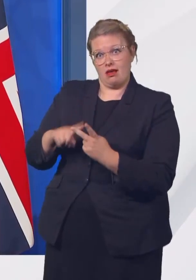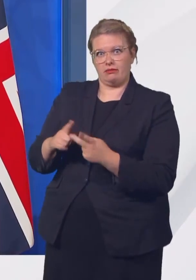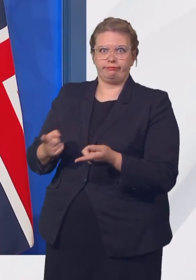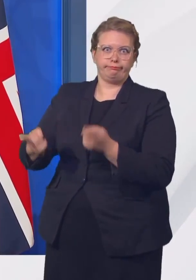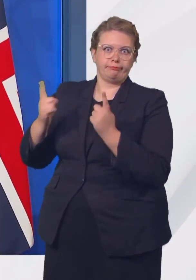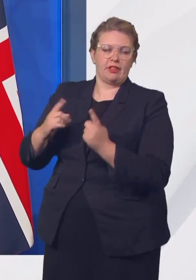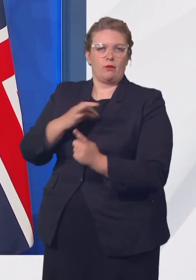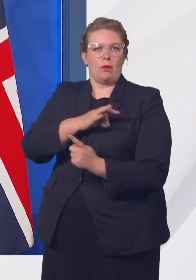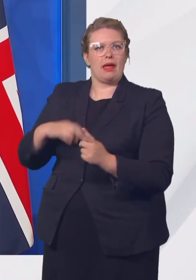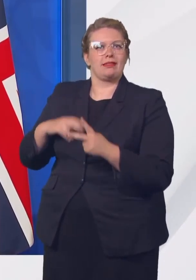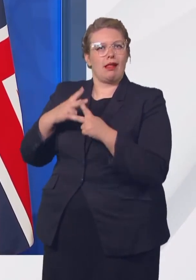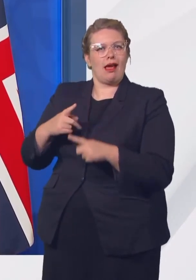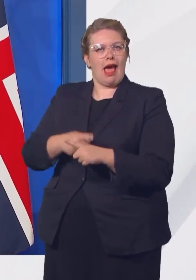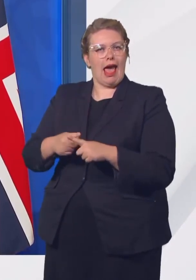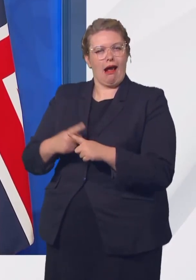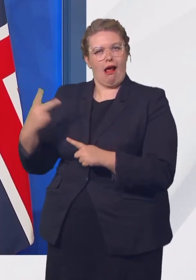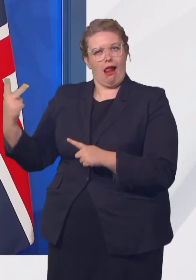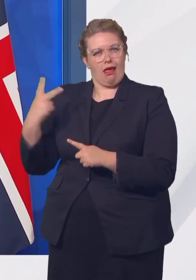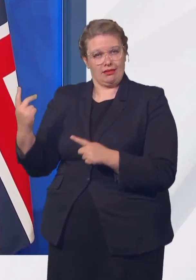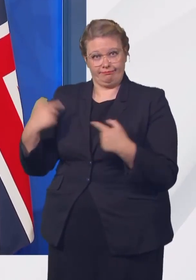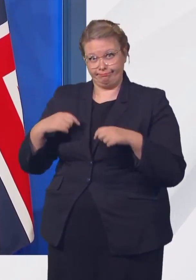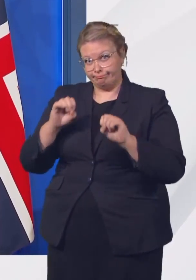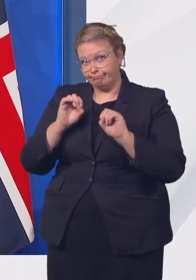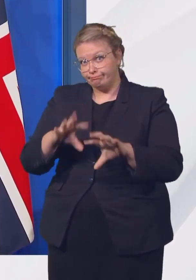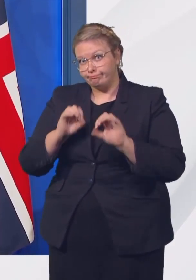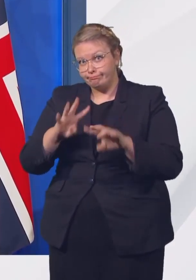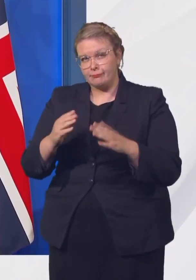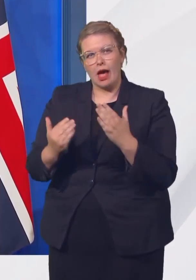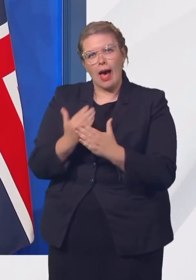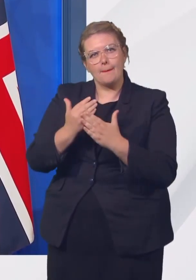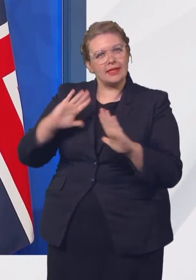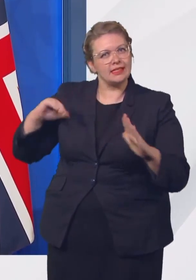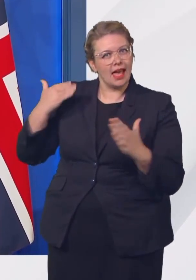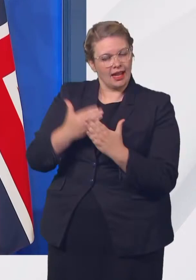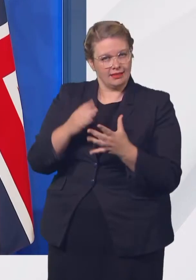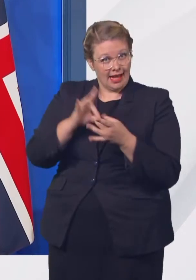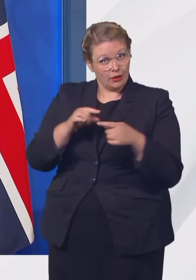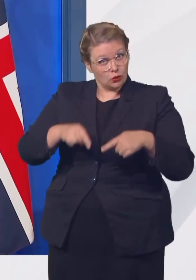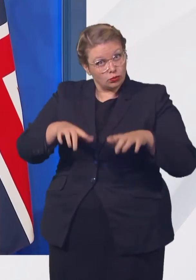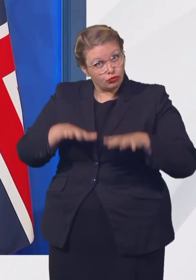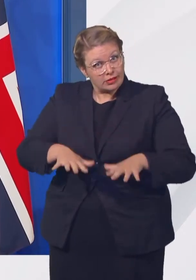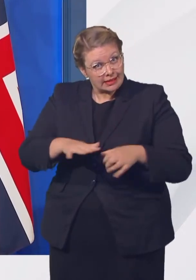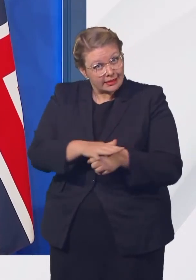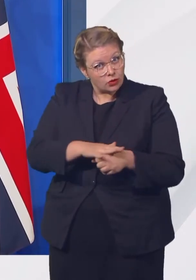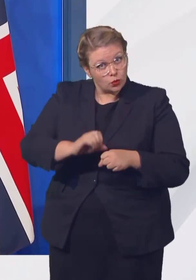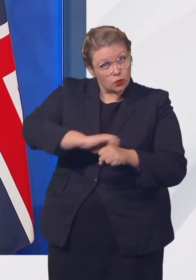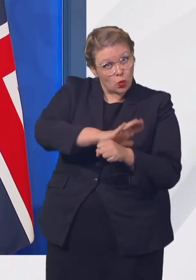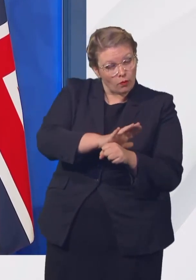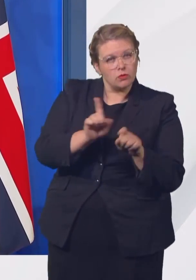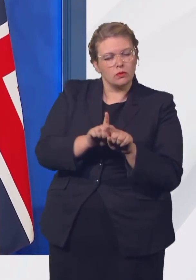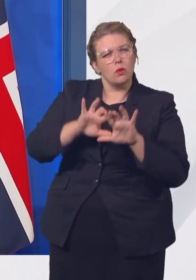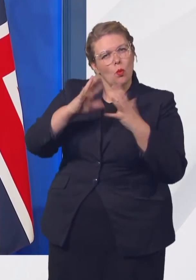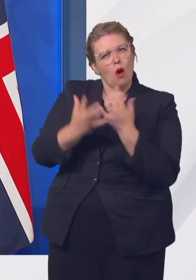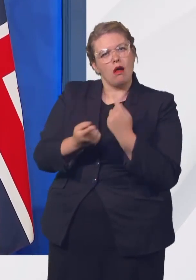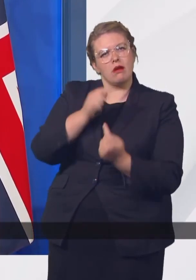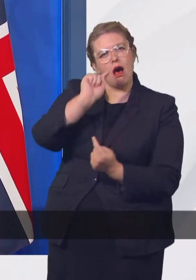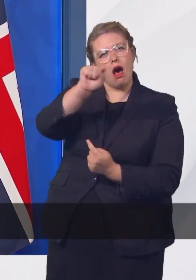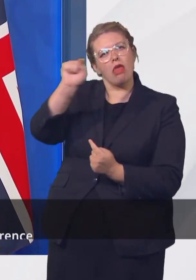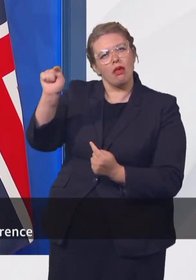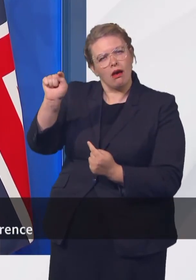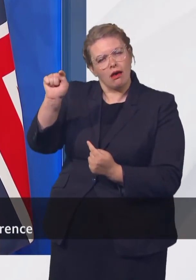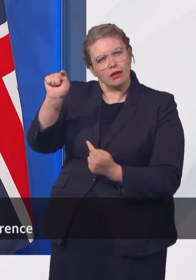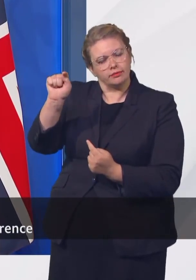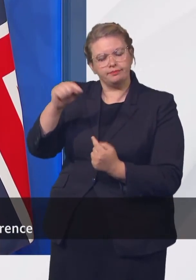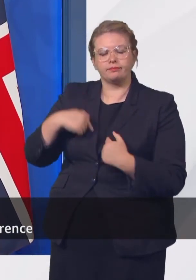fight against coronavirus, both here at home and around the world. And I'll start by